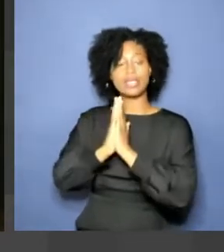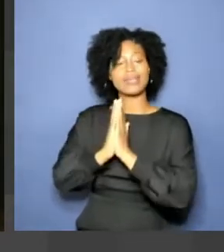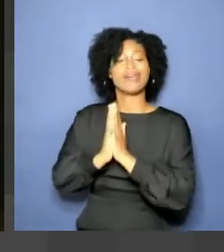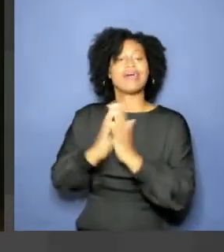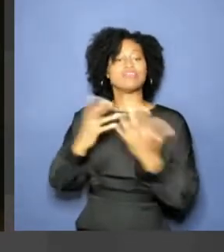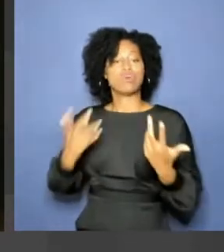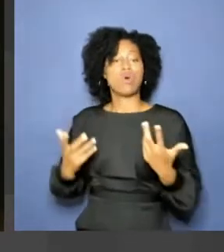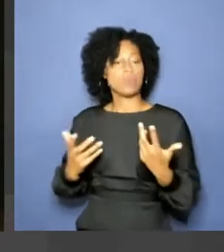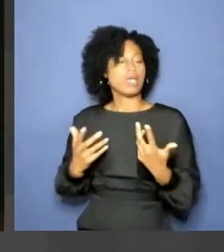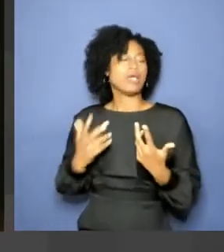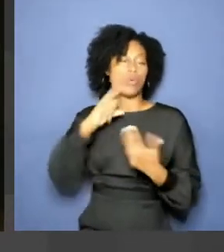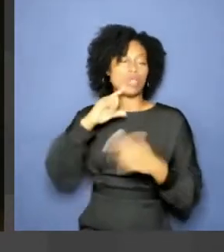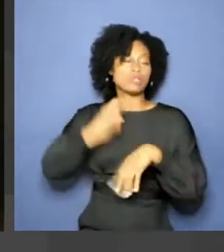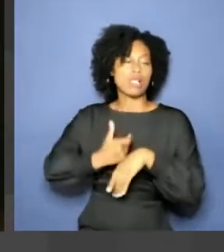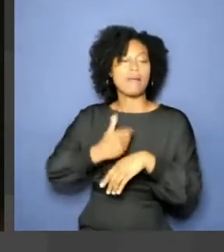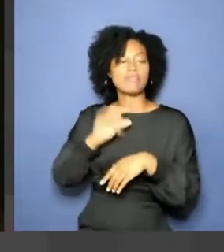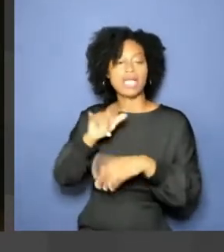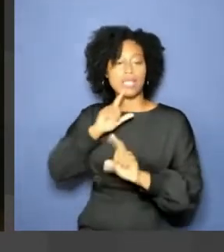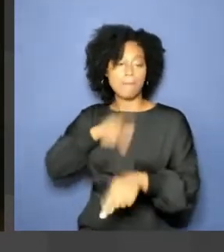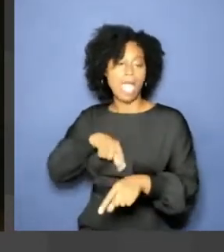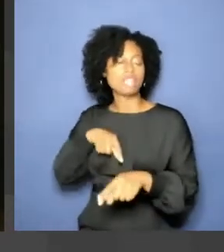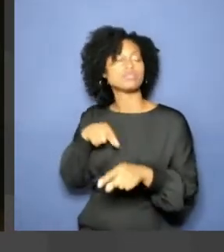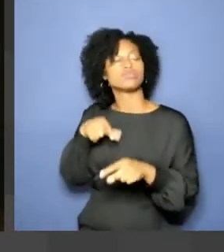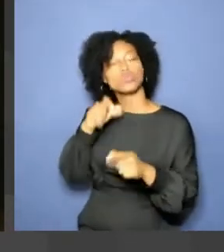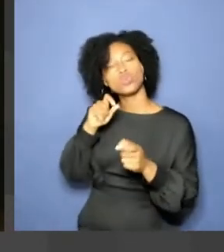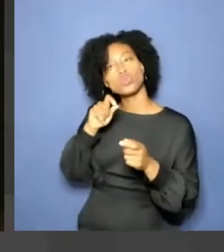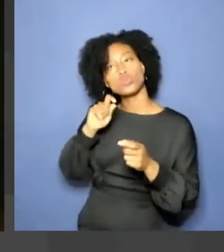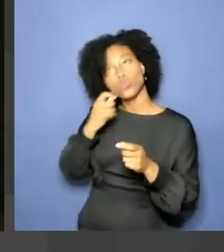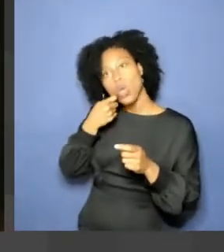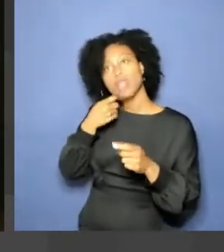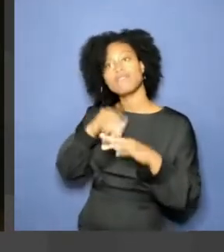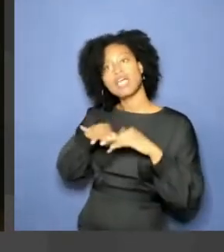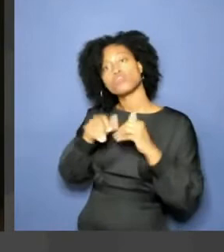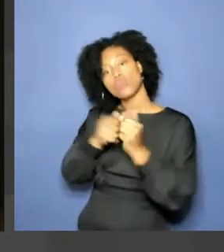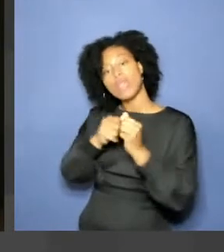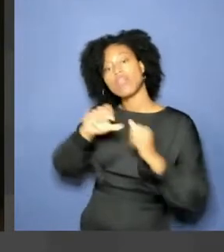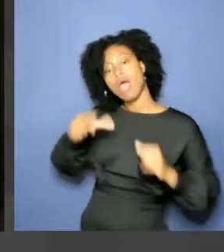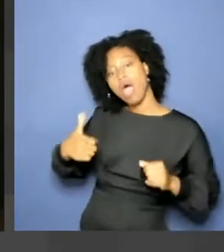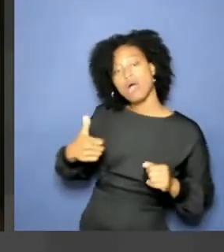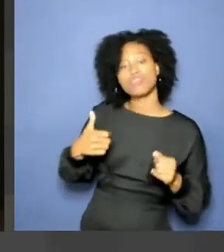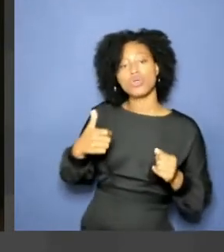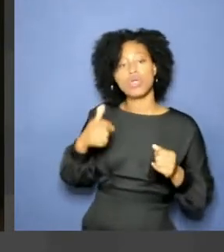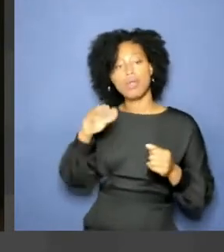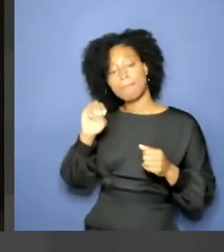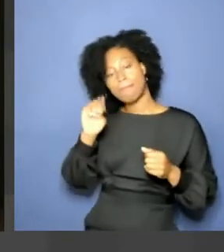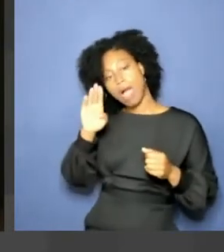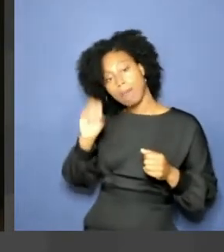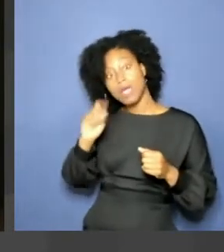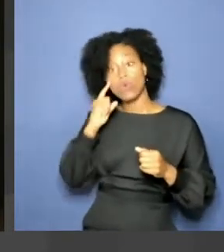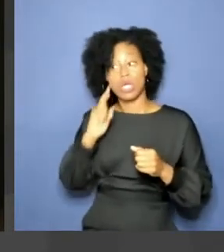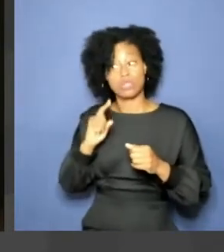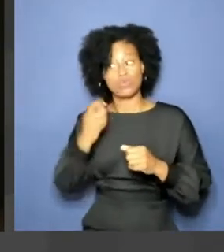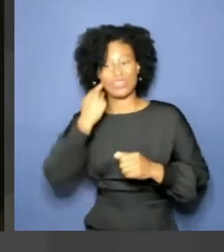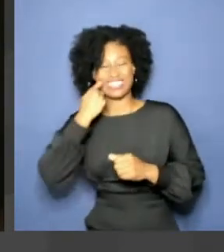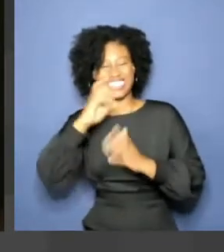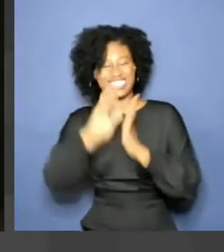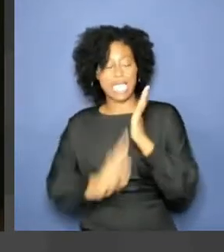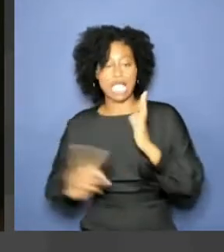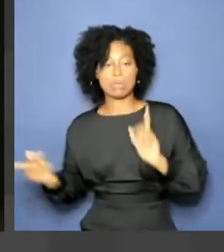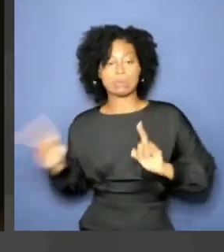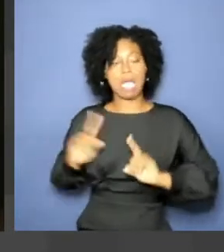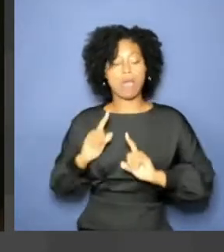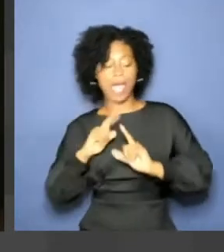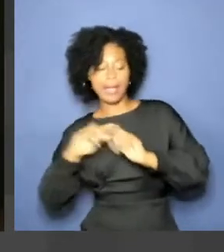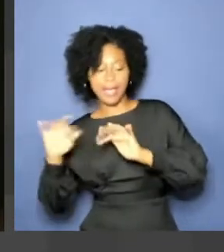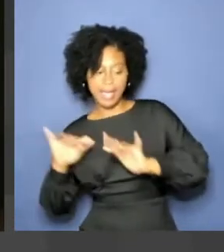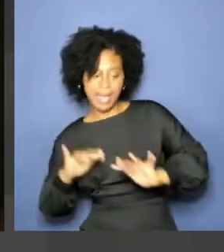help you like do cool effects with other mobs. And I just worked with a designer and we created this together, and I'm so excited to know that the team is actually now taking